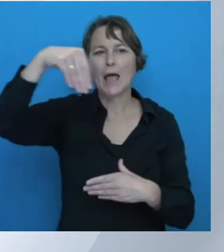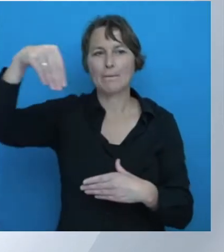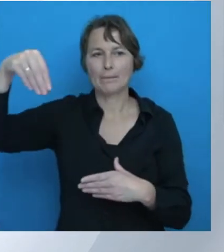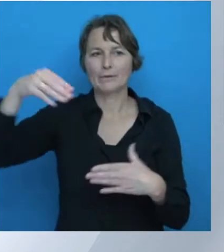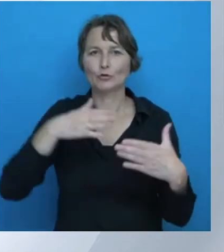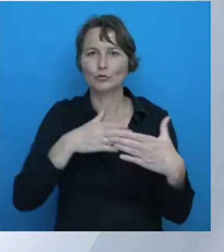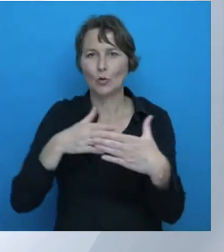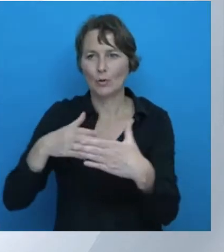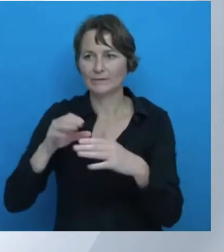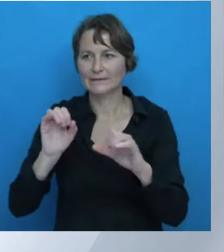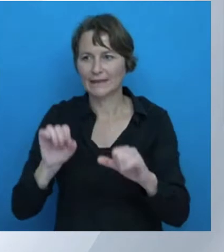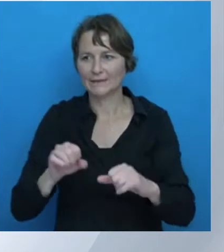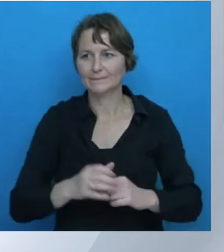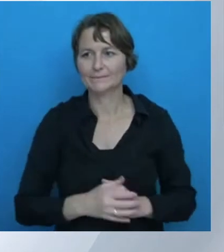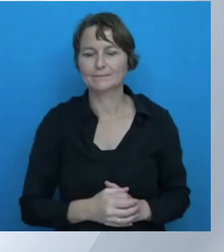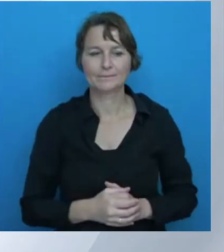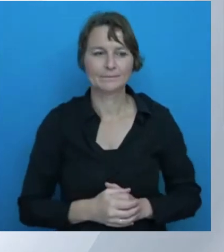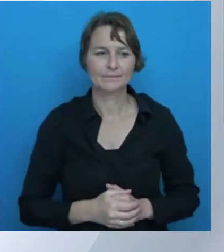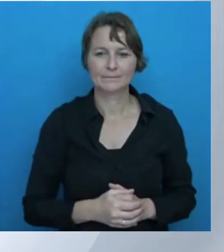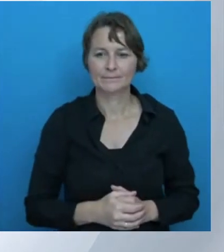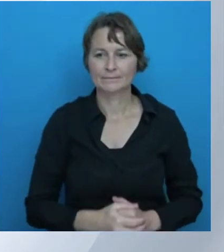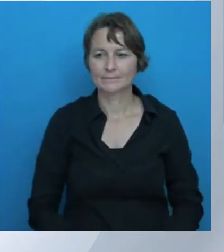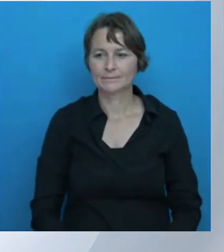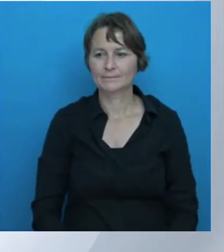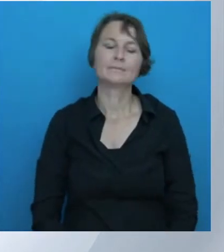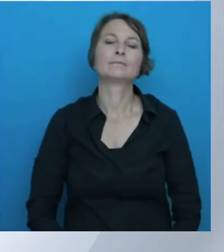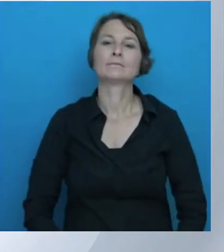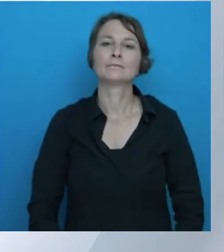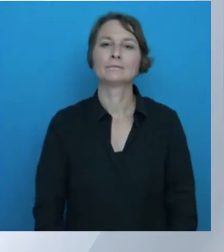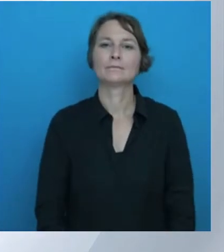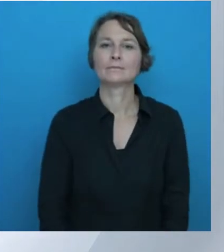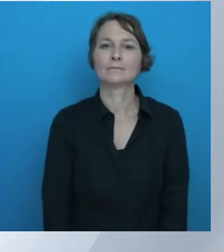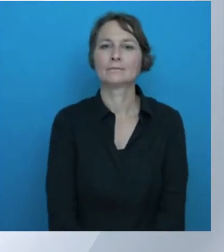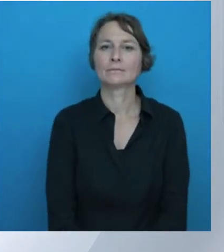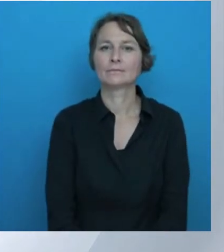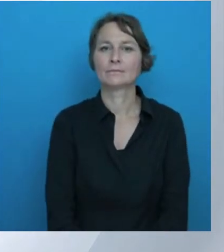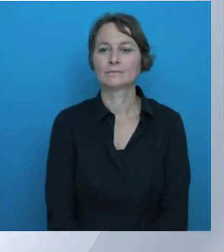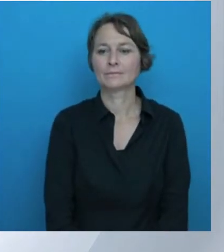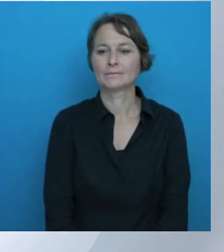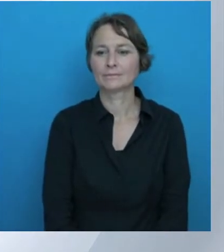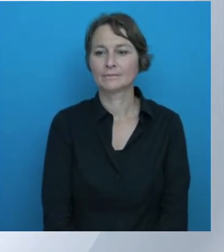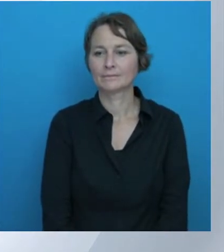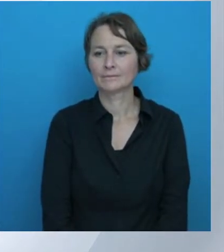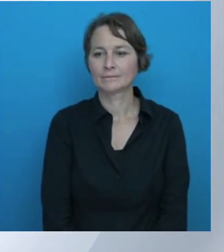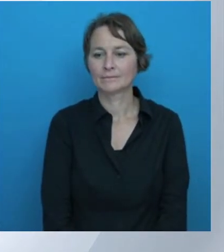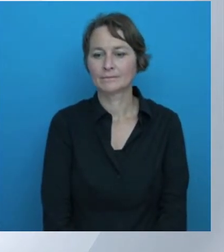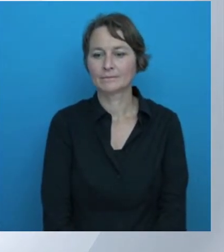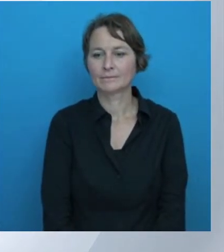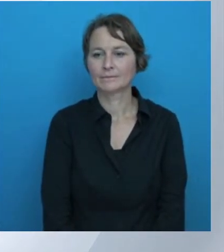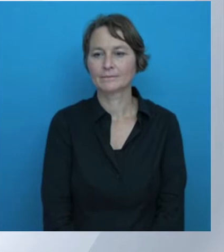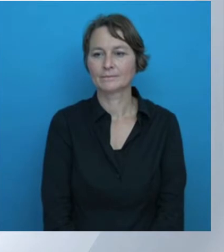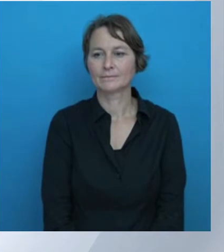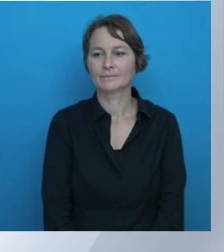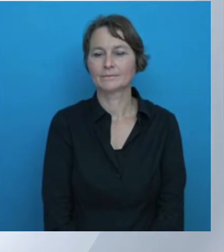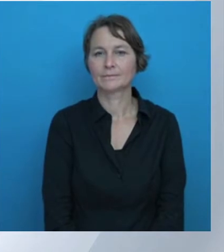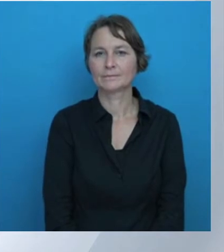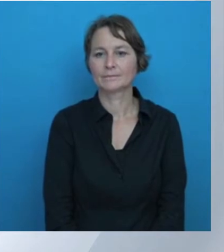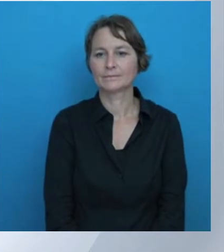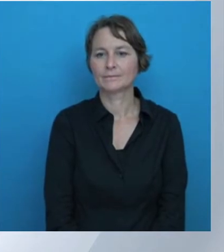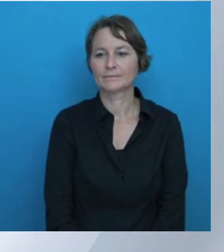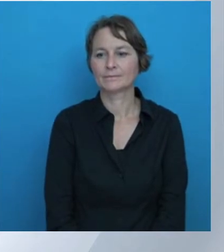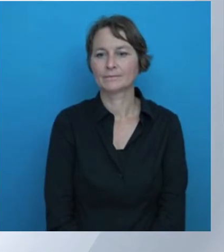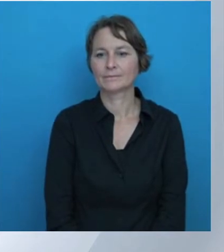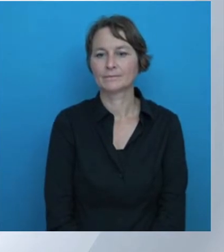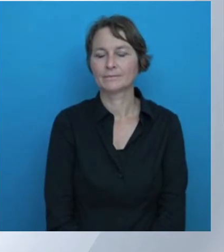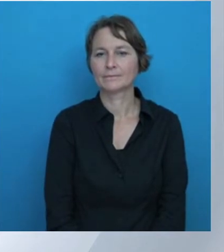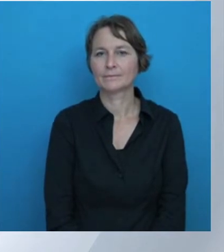here, if I go in here, just make sure that's on there. Tab stops. If I go to the accessible version and I go to tab stops, you can see it's